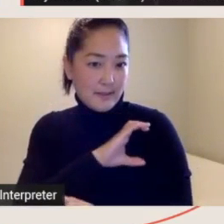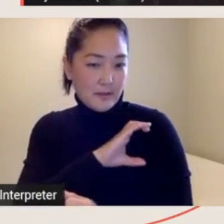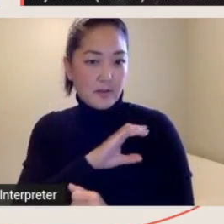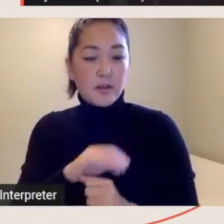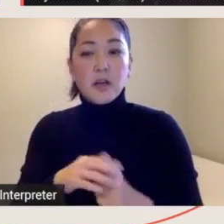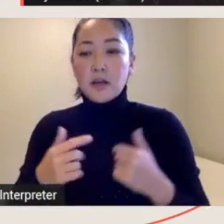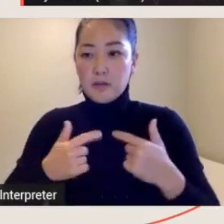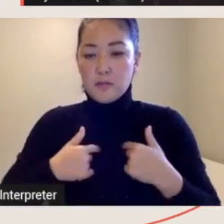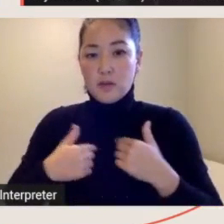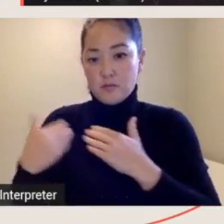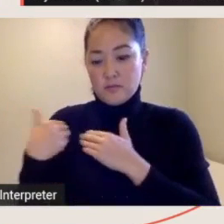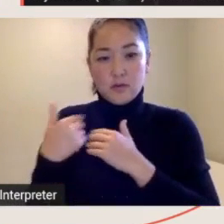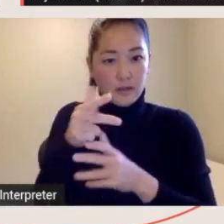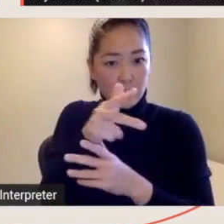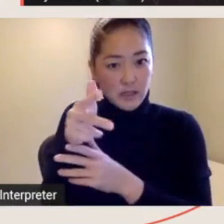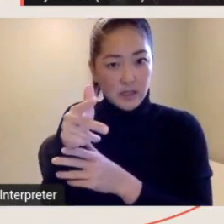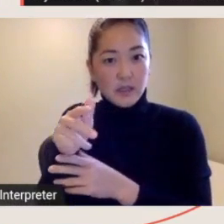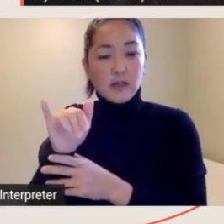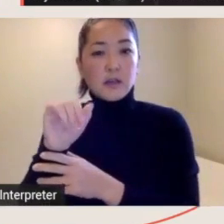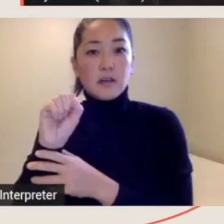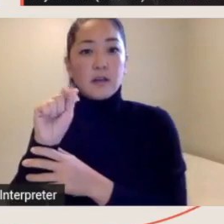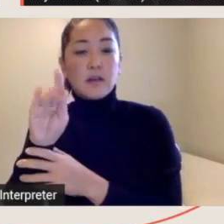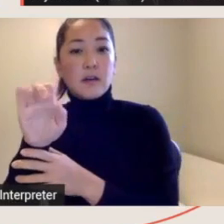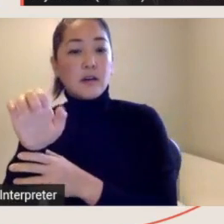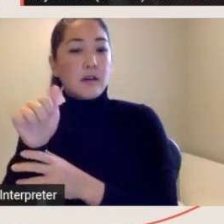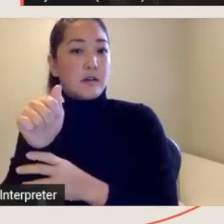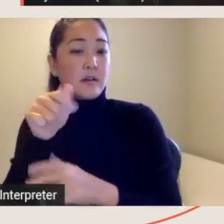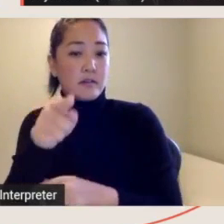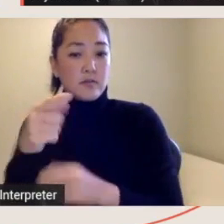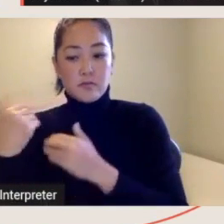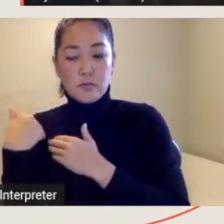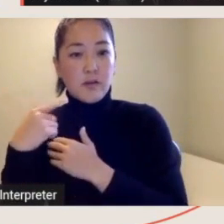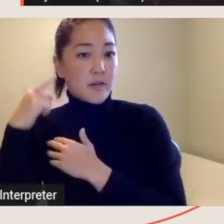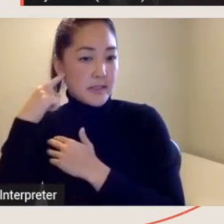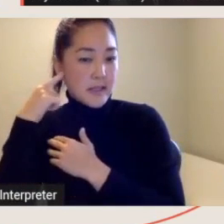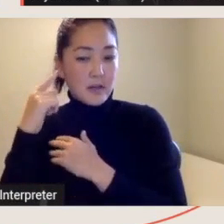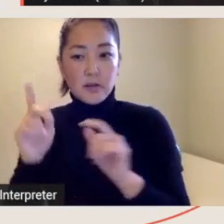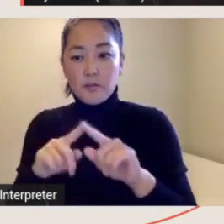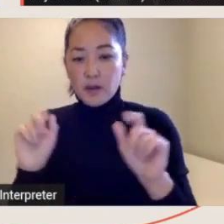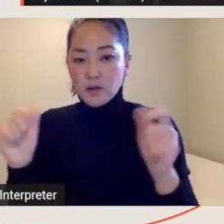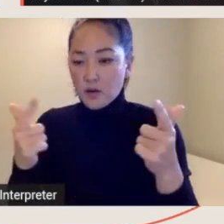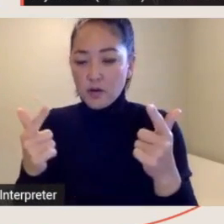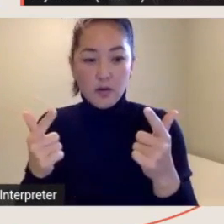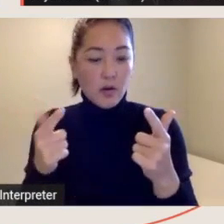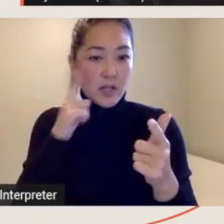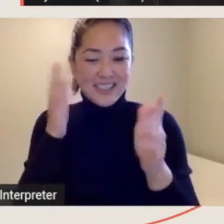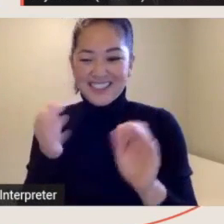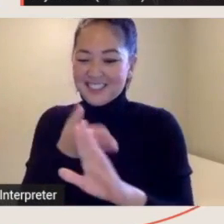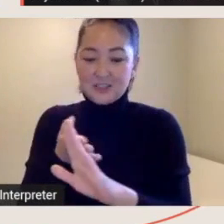the camera, and Isabella was recording the sound. But all the decisions were spoken before,